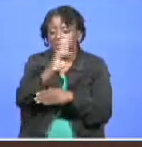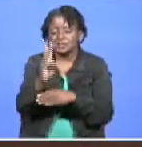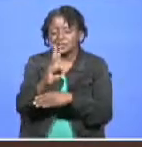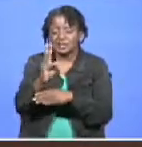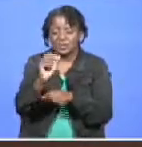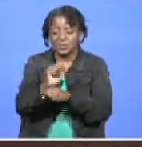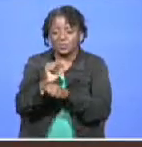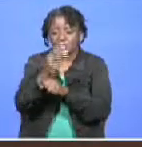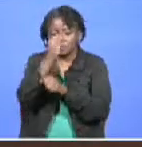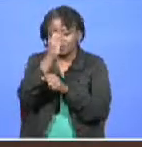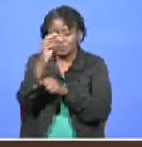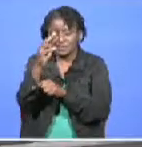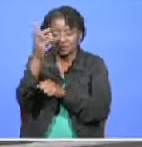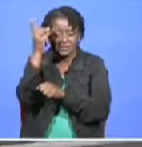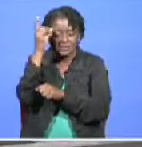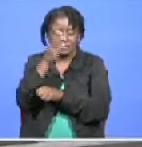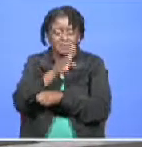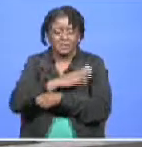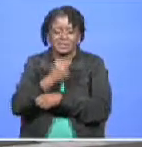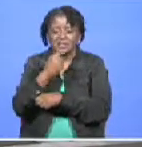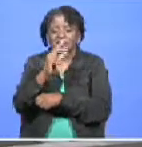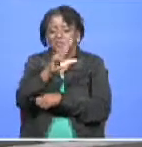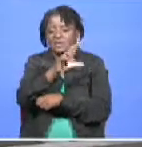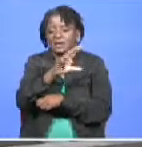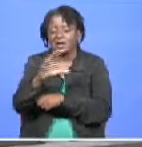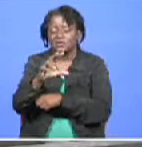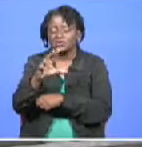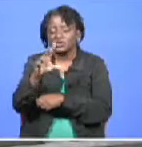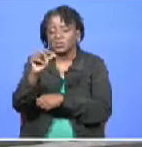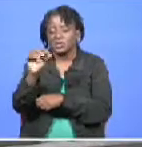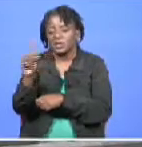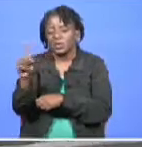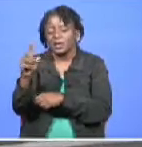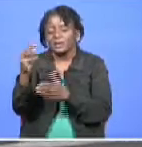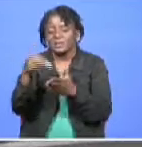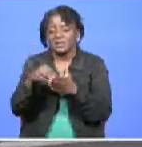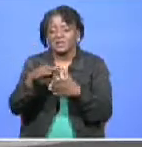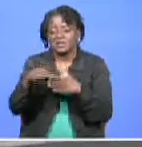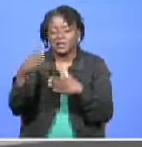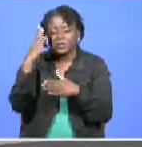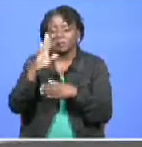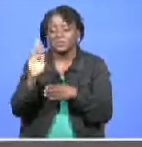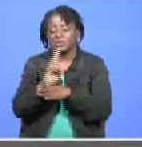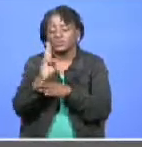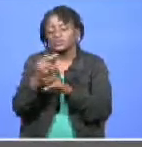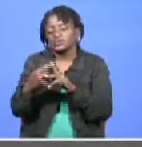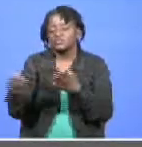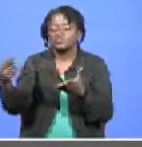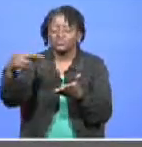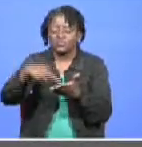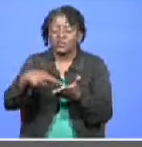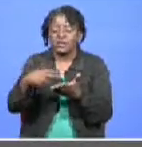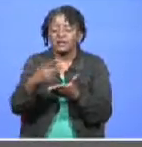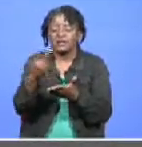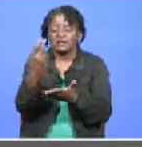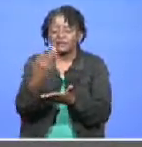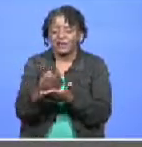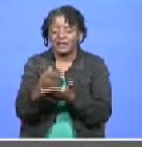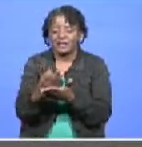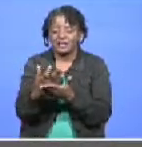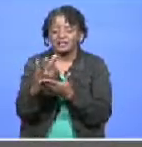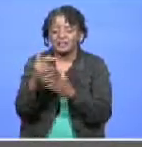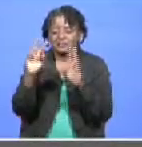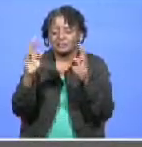Desmond Bannister noted that $321 million will be used to refinance what he termed the